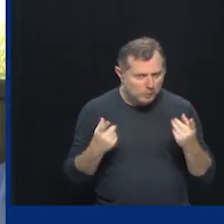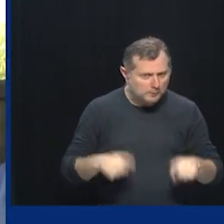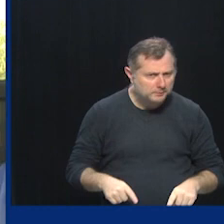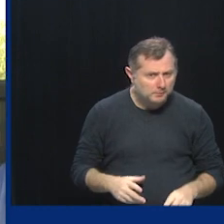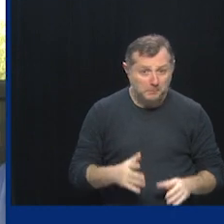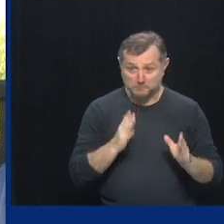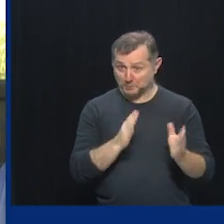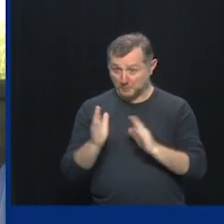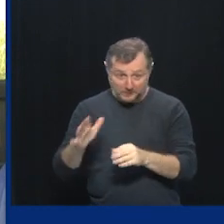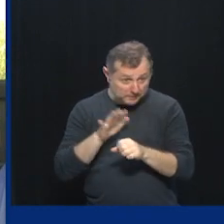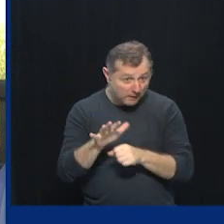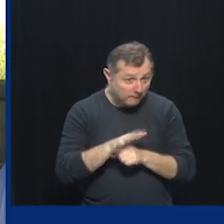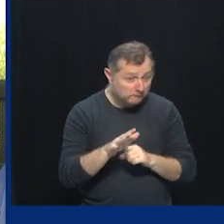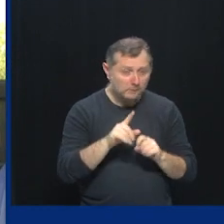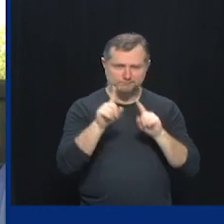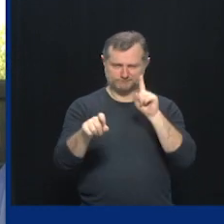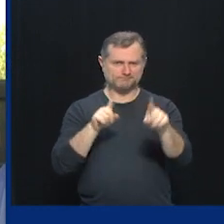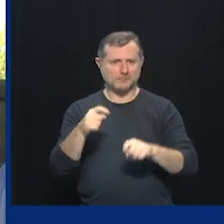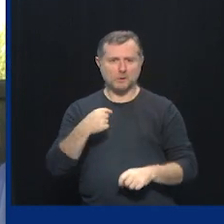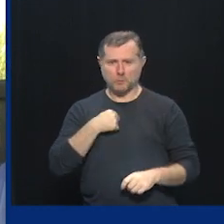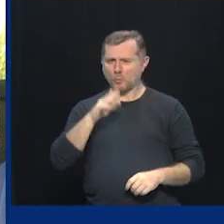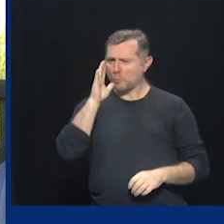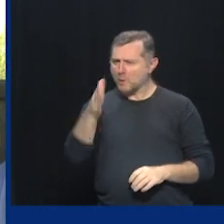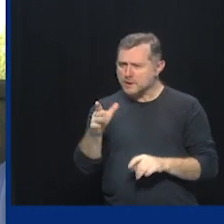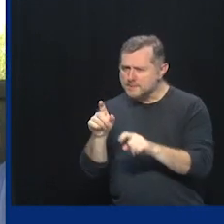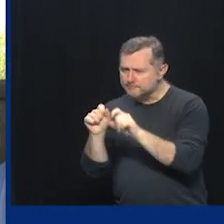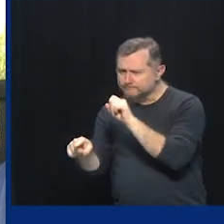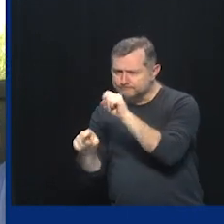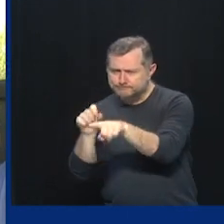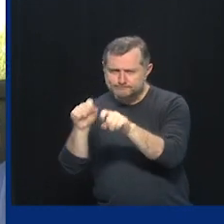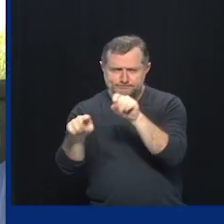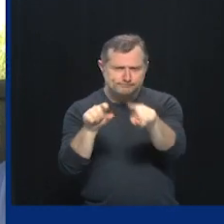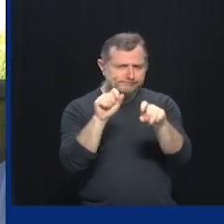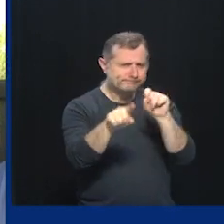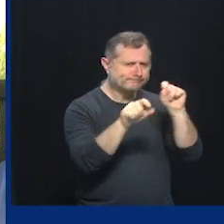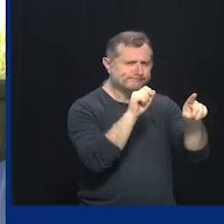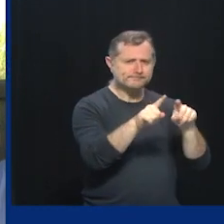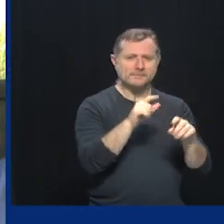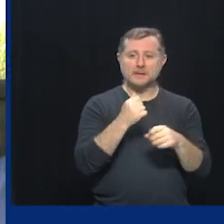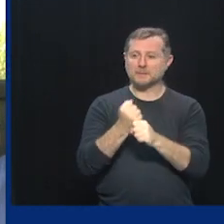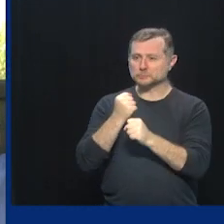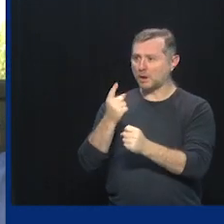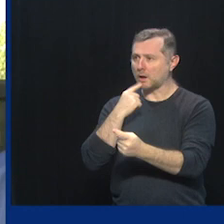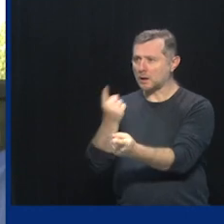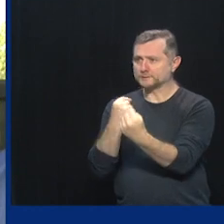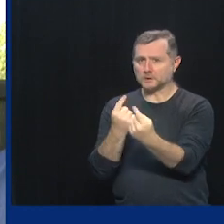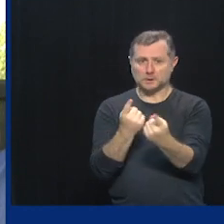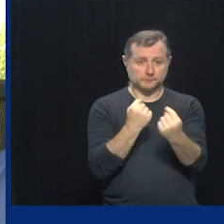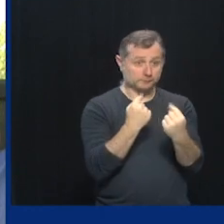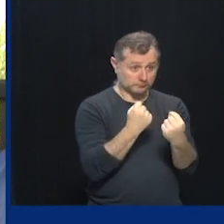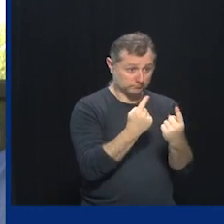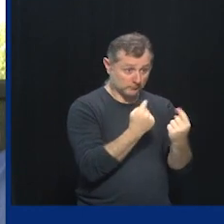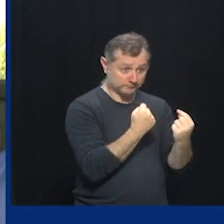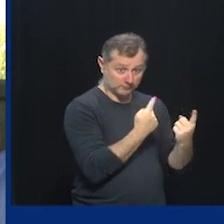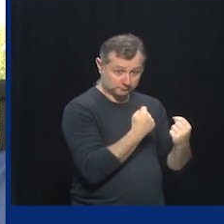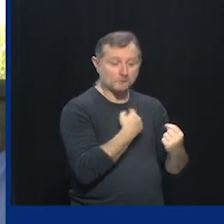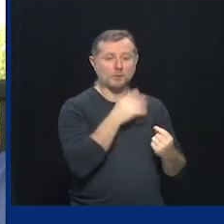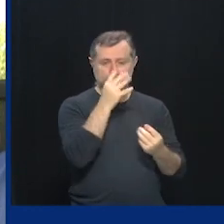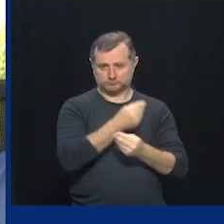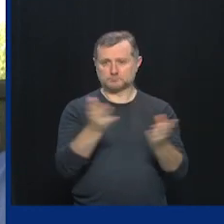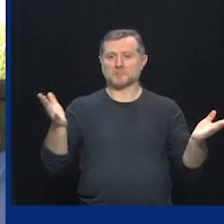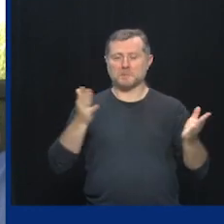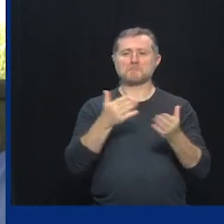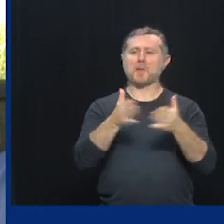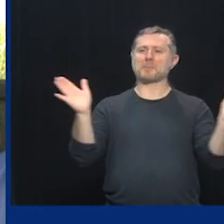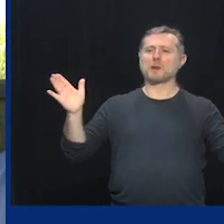am going to intensely ask those questions, get the answers, and when I get them, I will share them with the public. Because every crisis is an